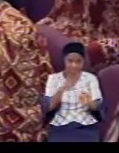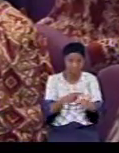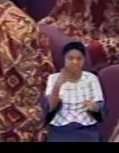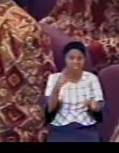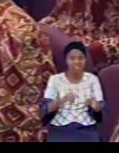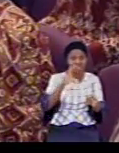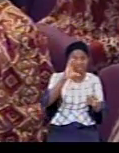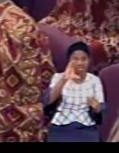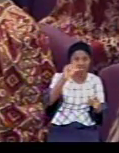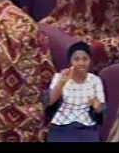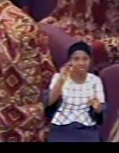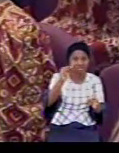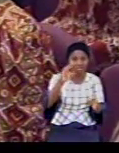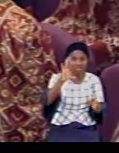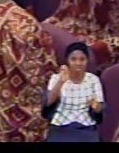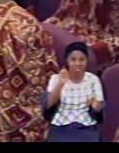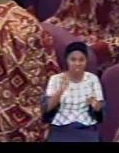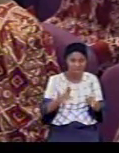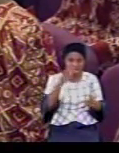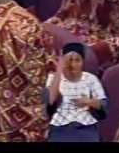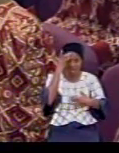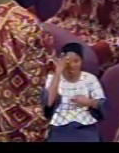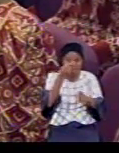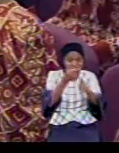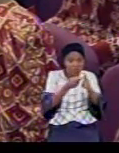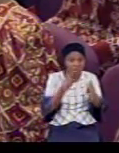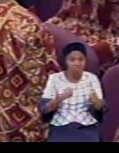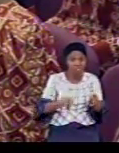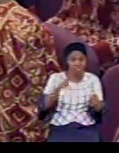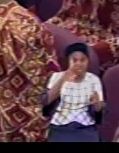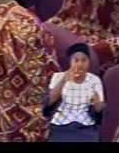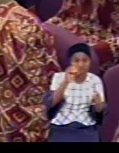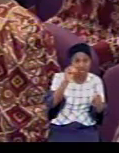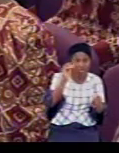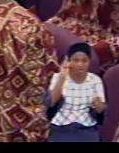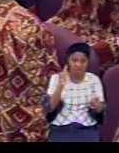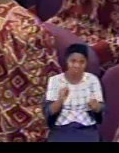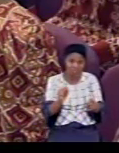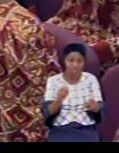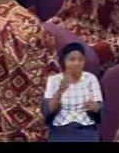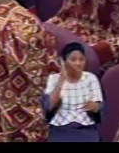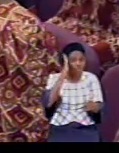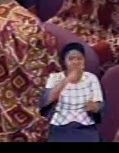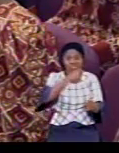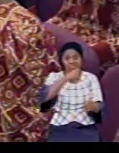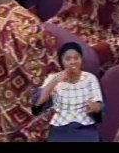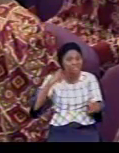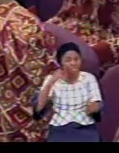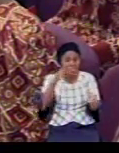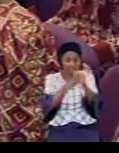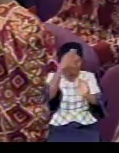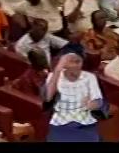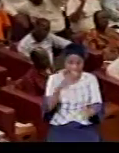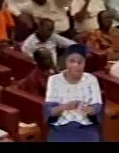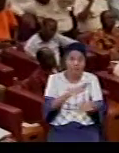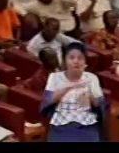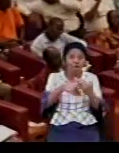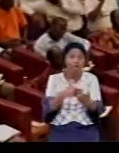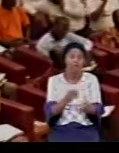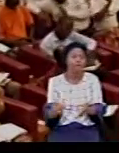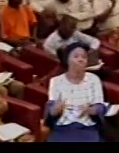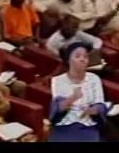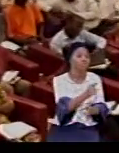up. And the tentacles of all those evil powers and spirits would have dried up.